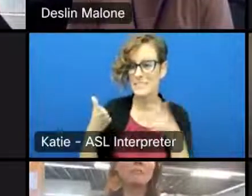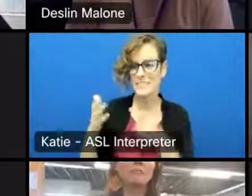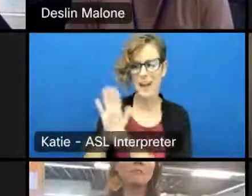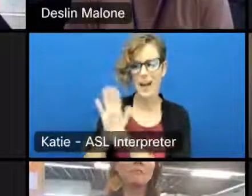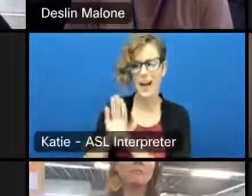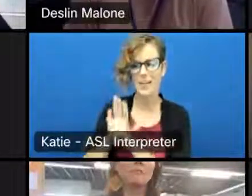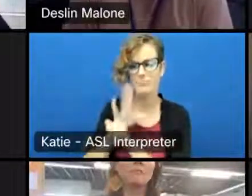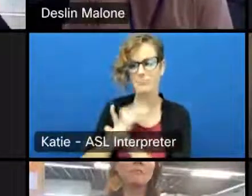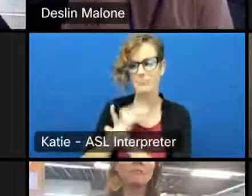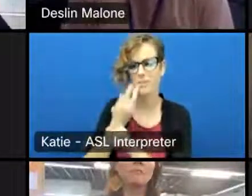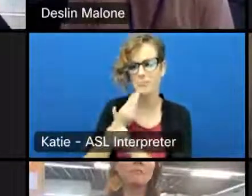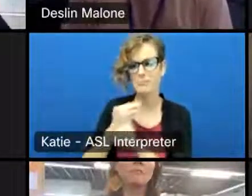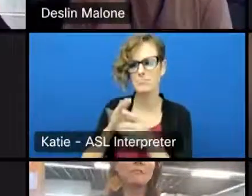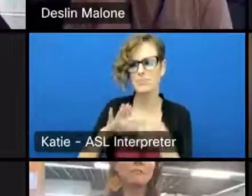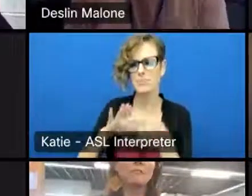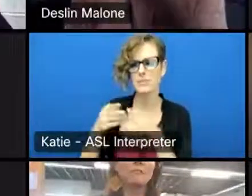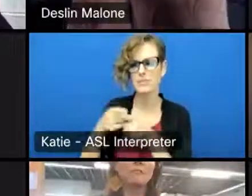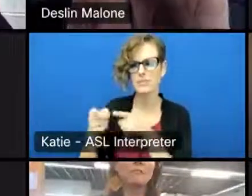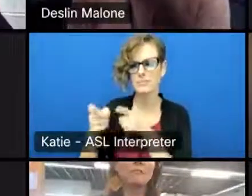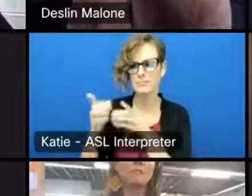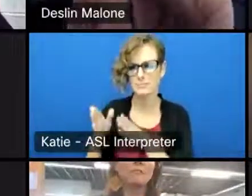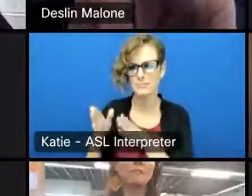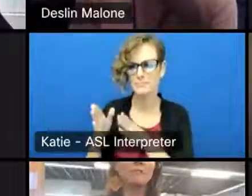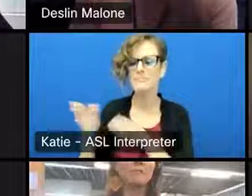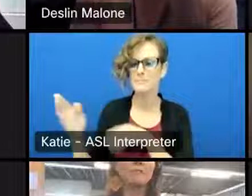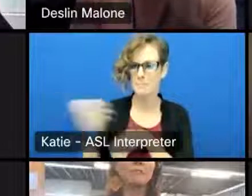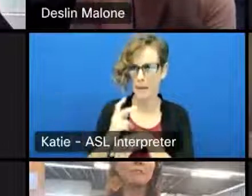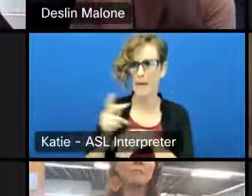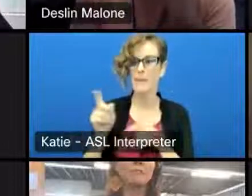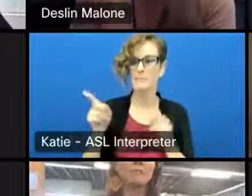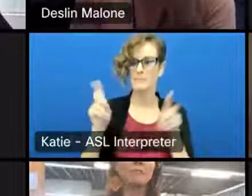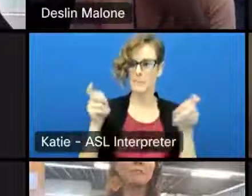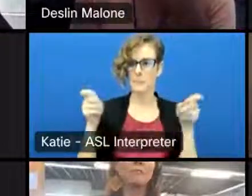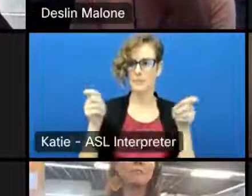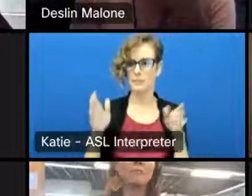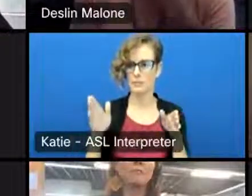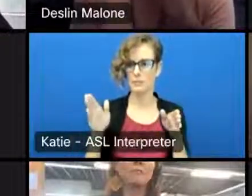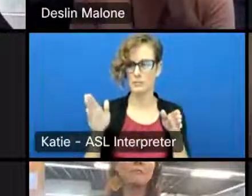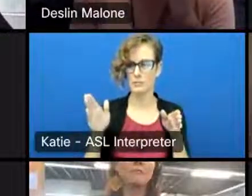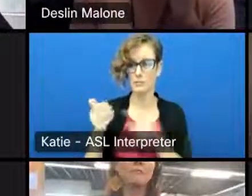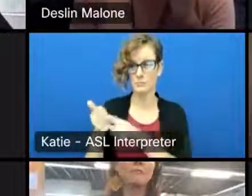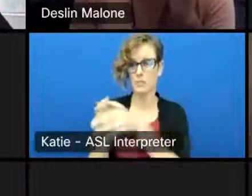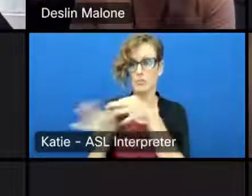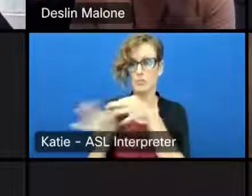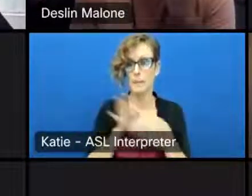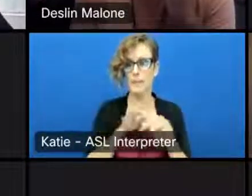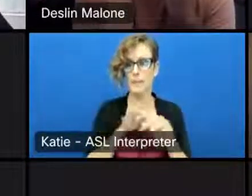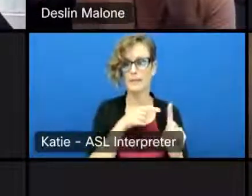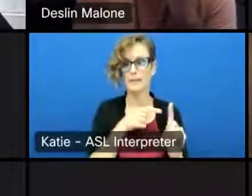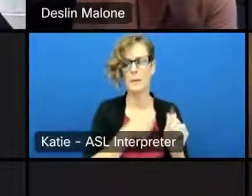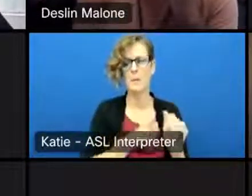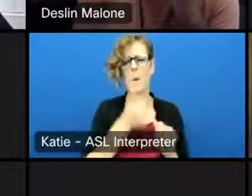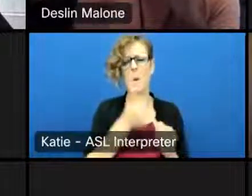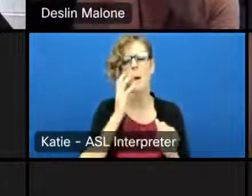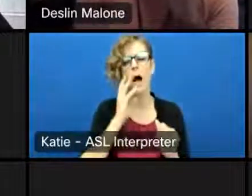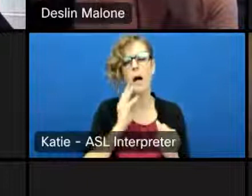services specialists has come back as the community services manager that is replacing our most